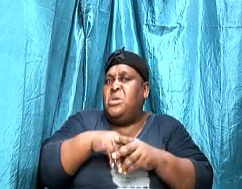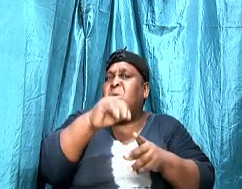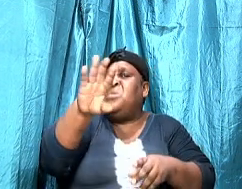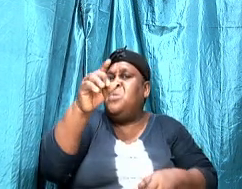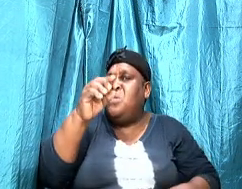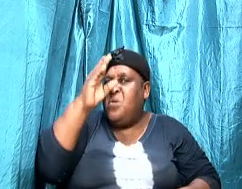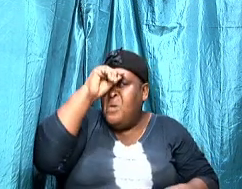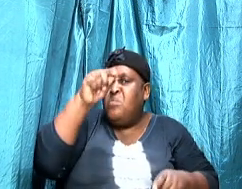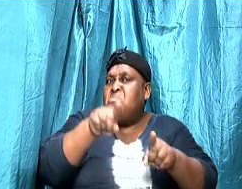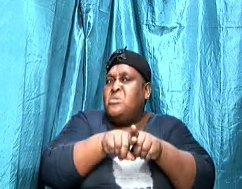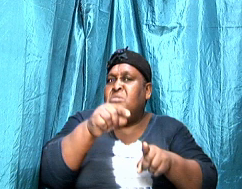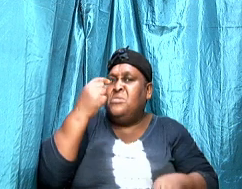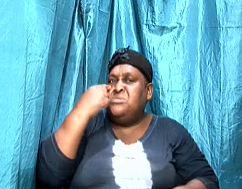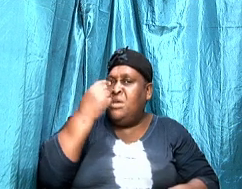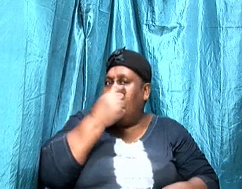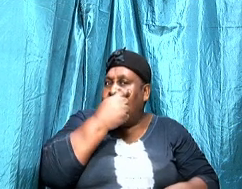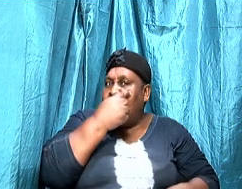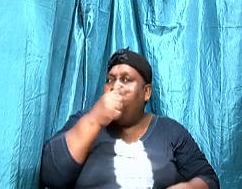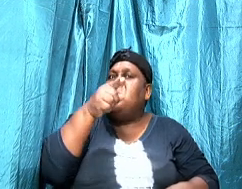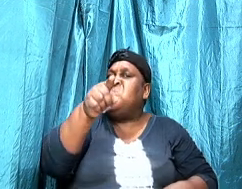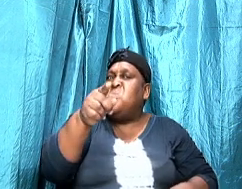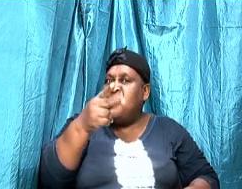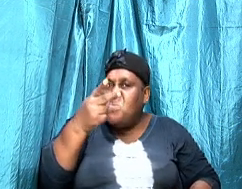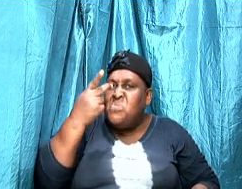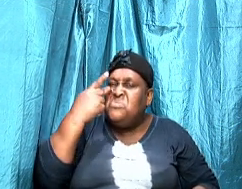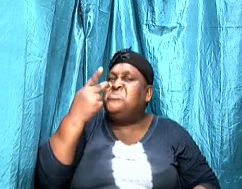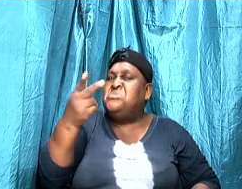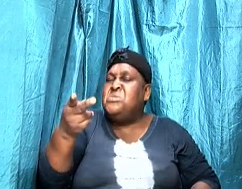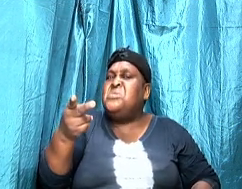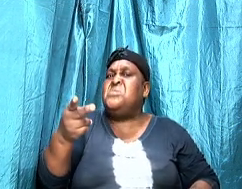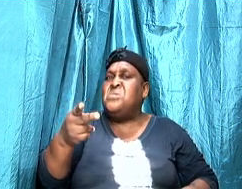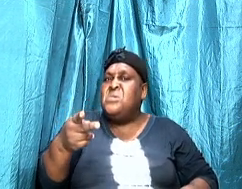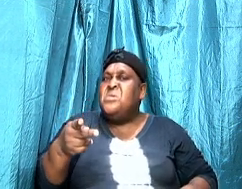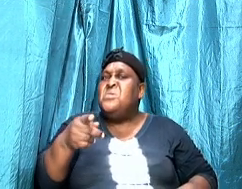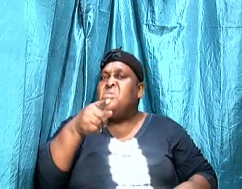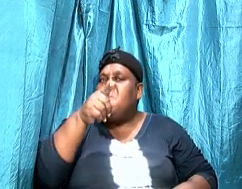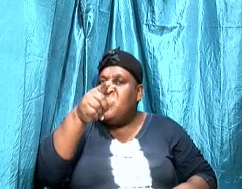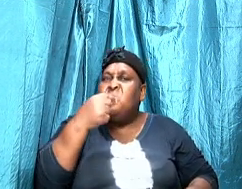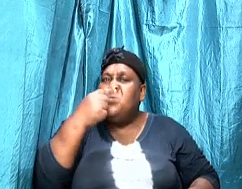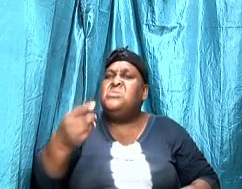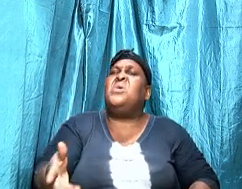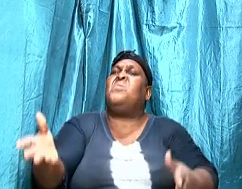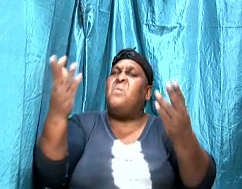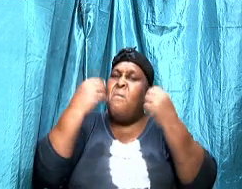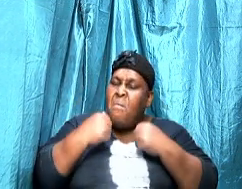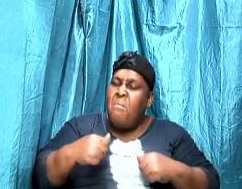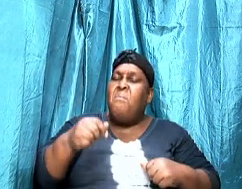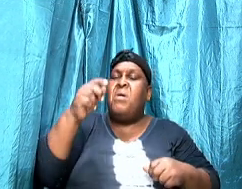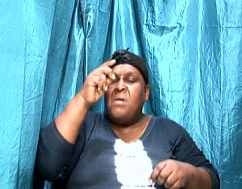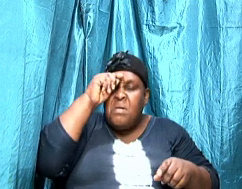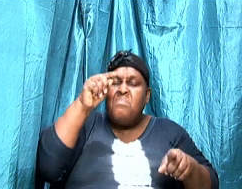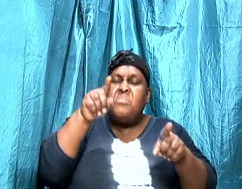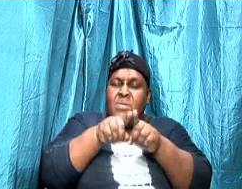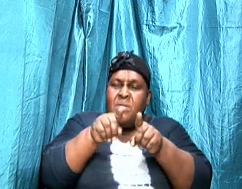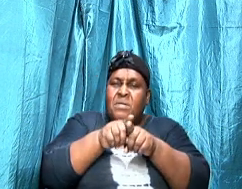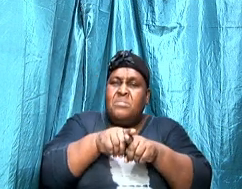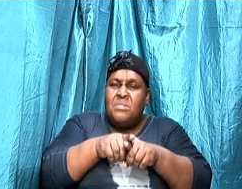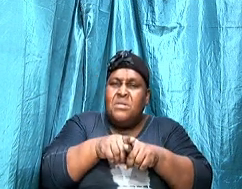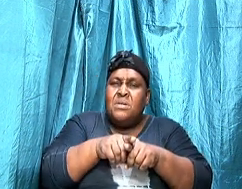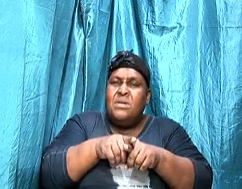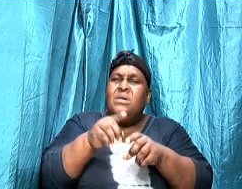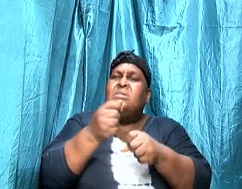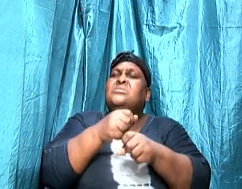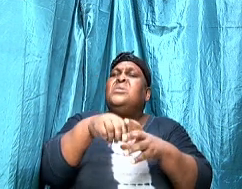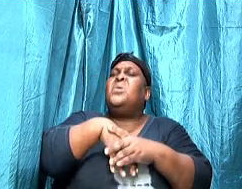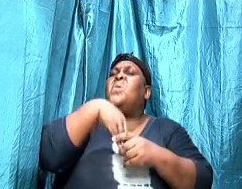and you are able to pick up on that, and you're saying to him, come brother, let me take out the mote that is